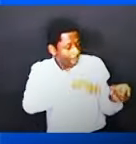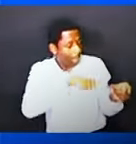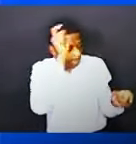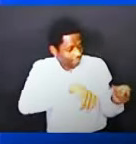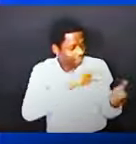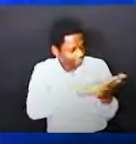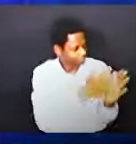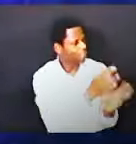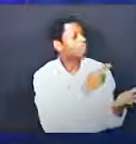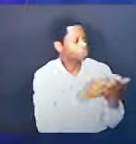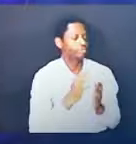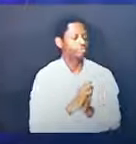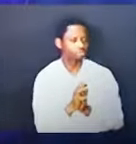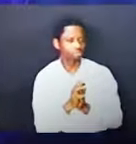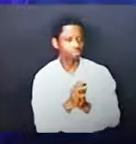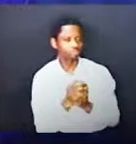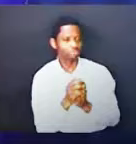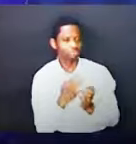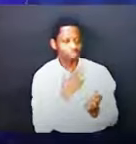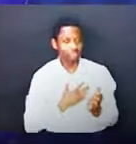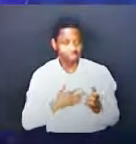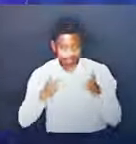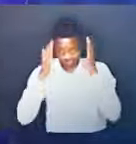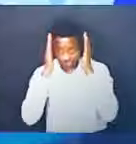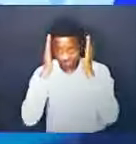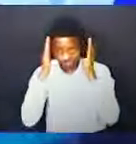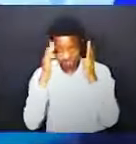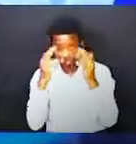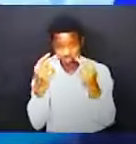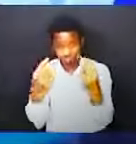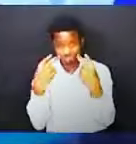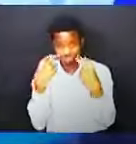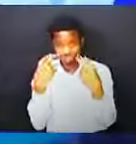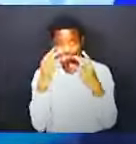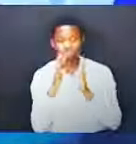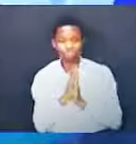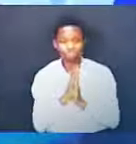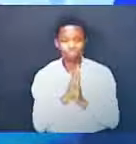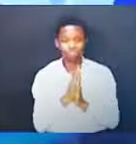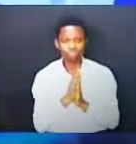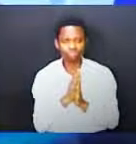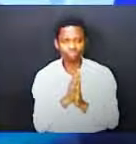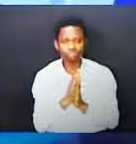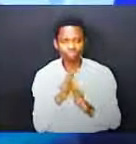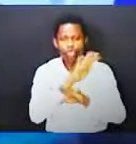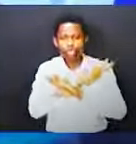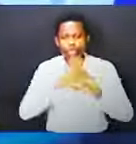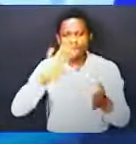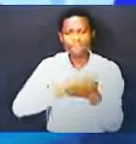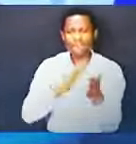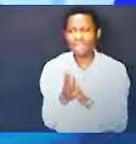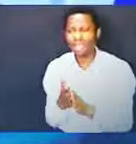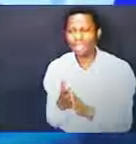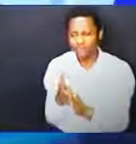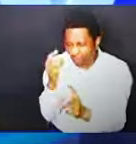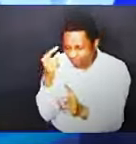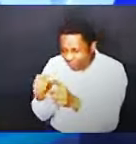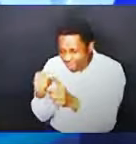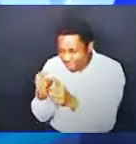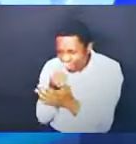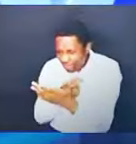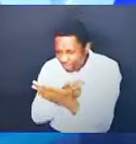Now lift your heads and look at me. Don't be afraid of the word holy.